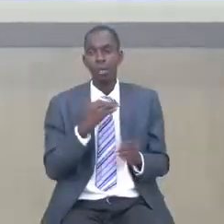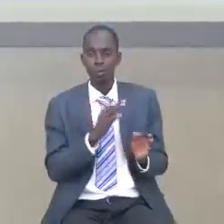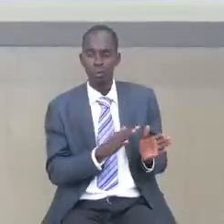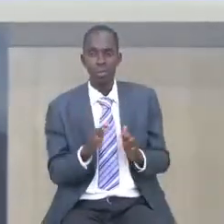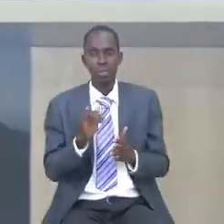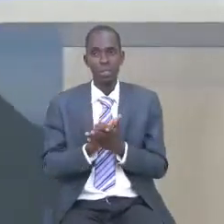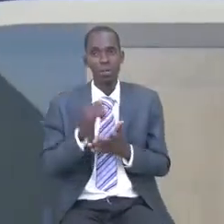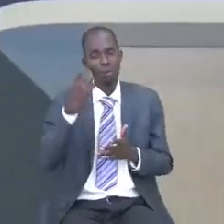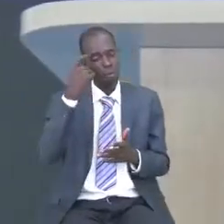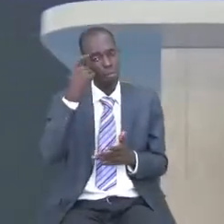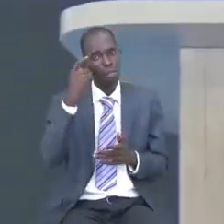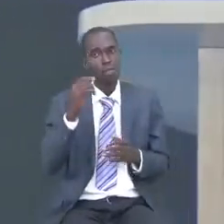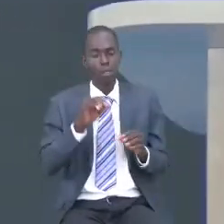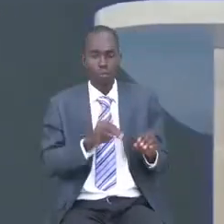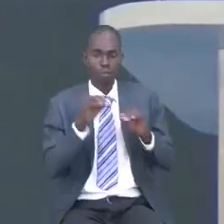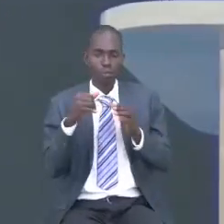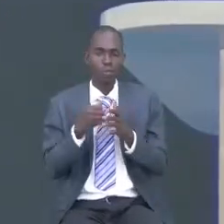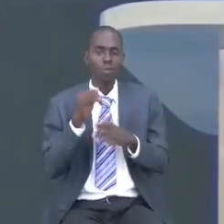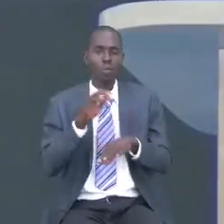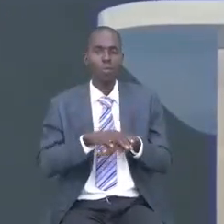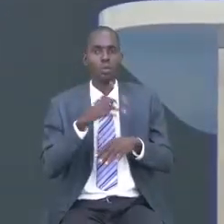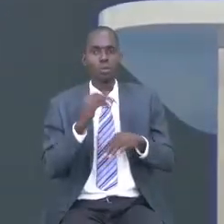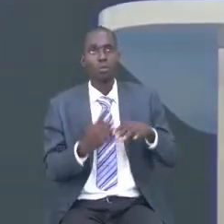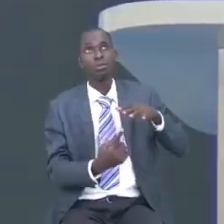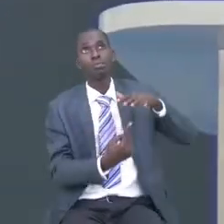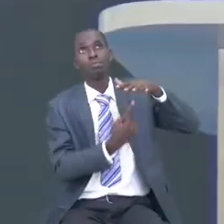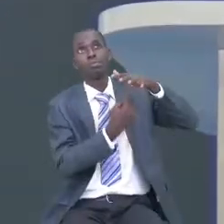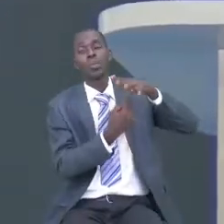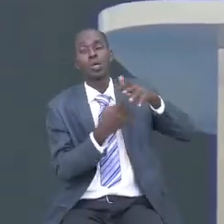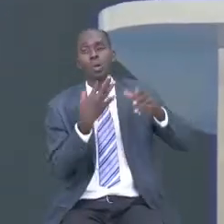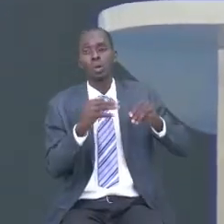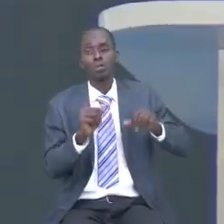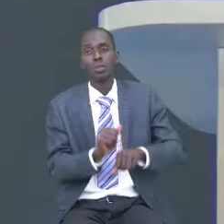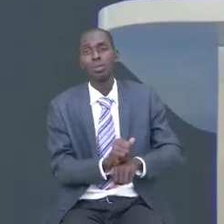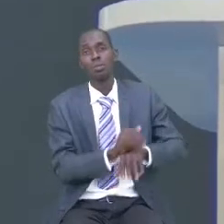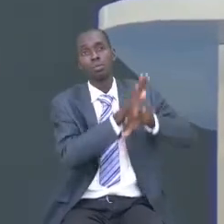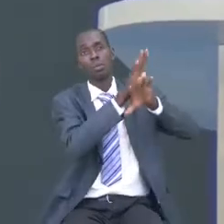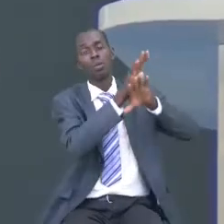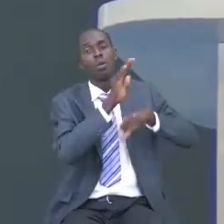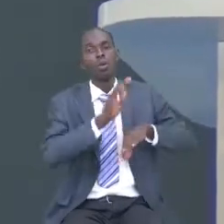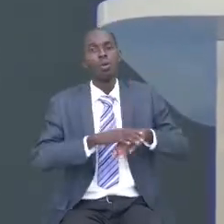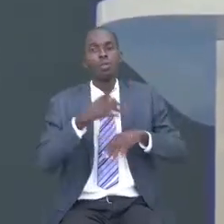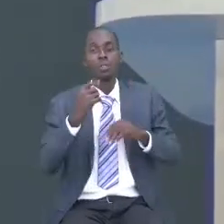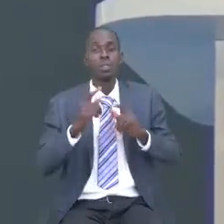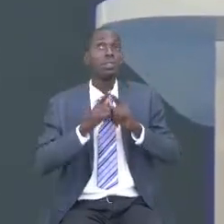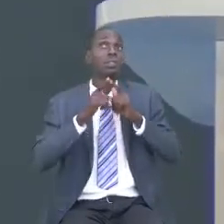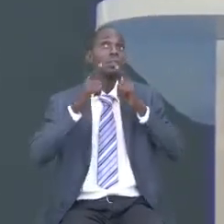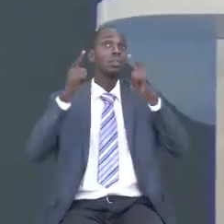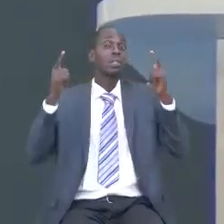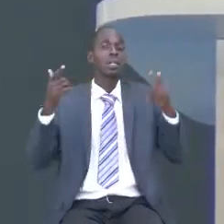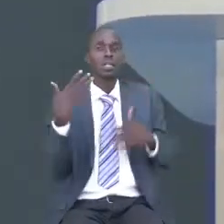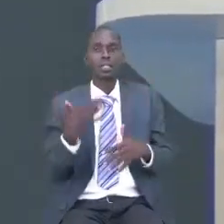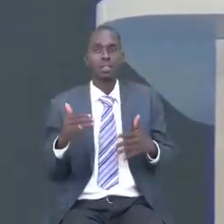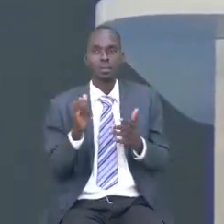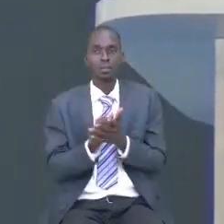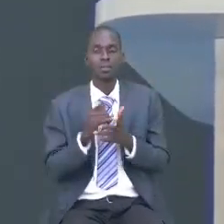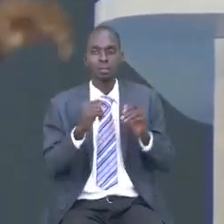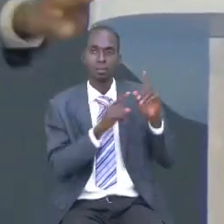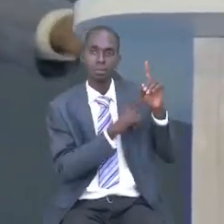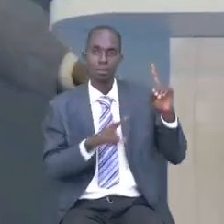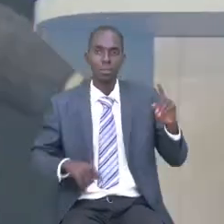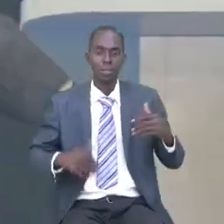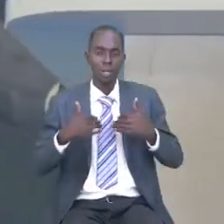peak, on the top of the mountain, on the extraordinary thing that the Lord has called you to